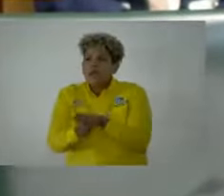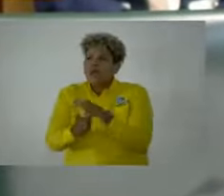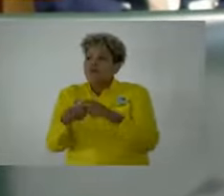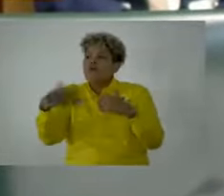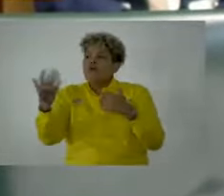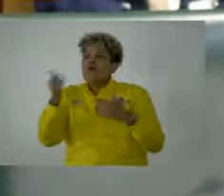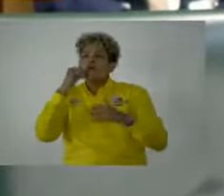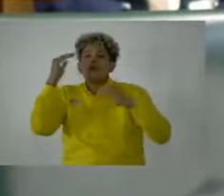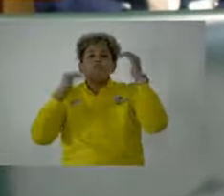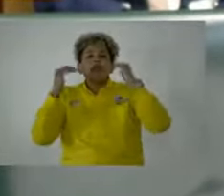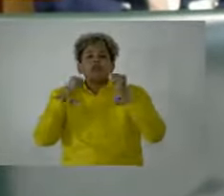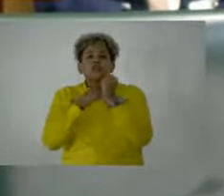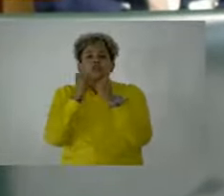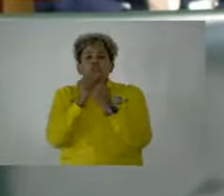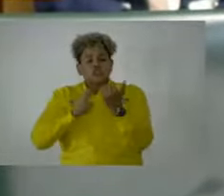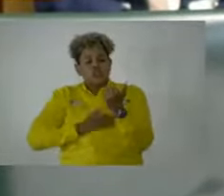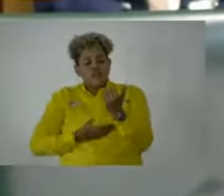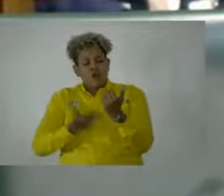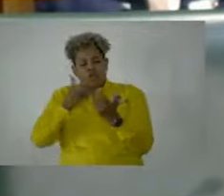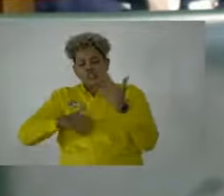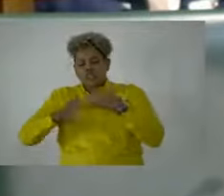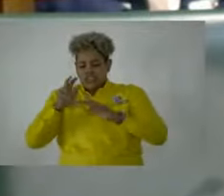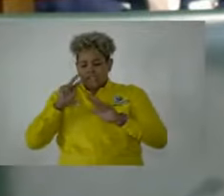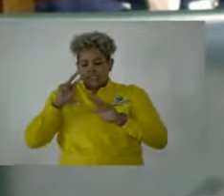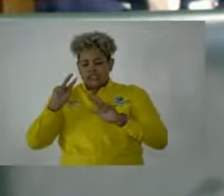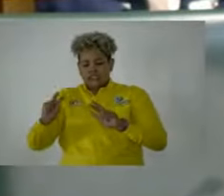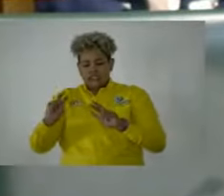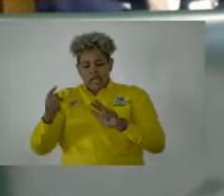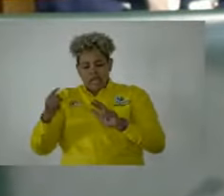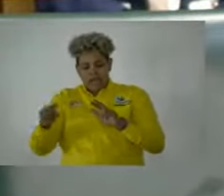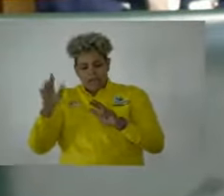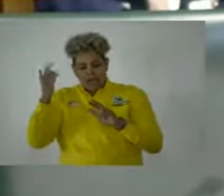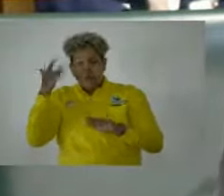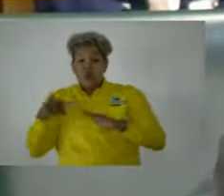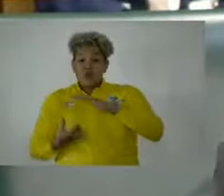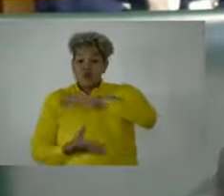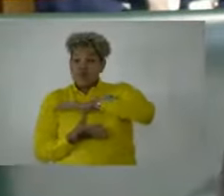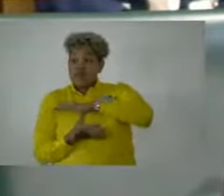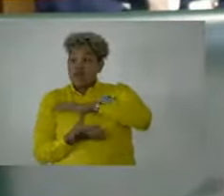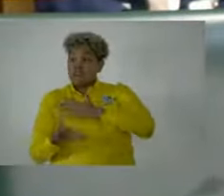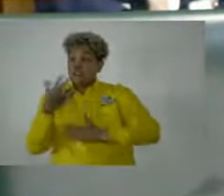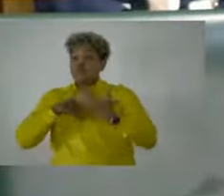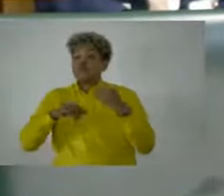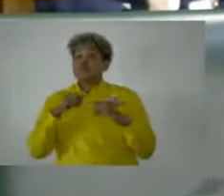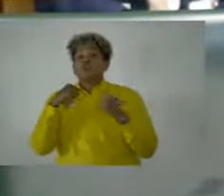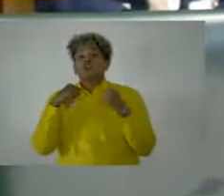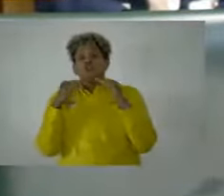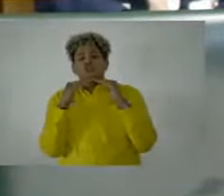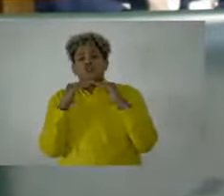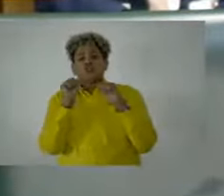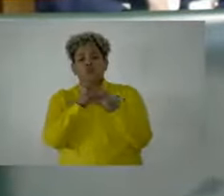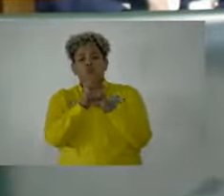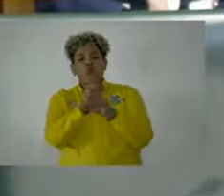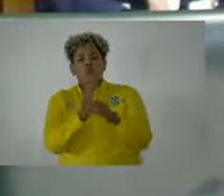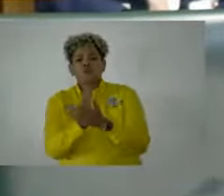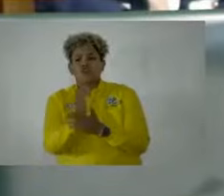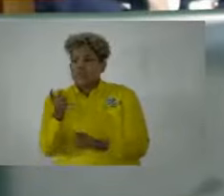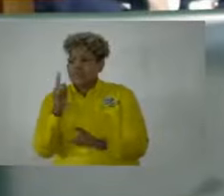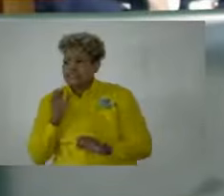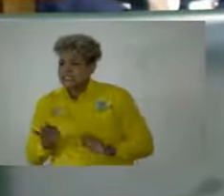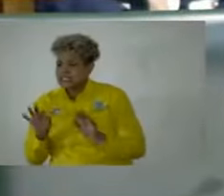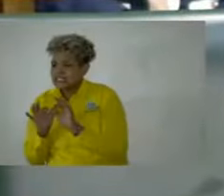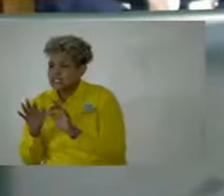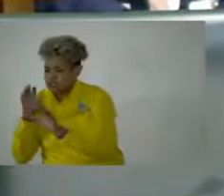the imbalanced structure of our society. This is why we prioritize social justice and workers' rights as an